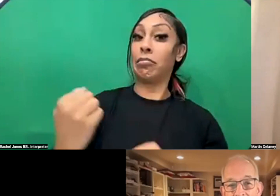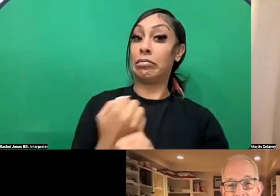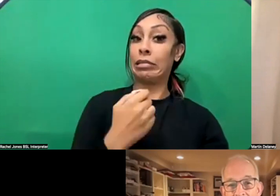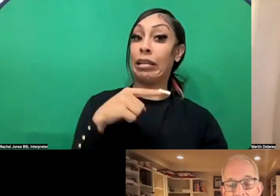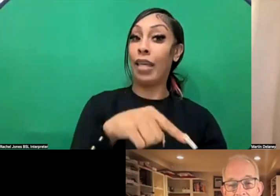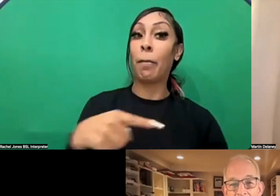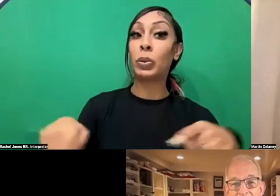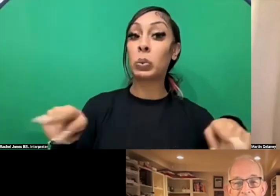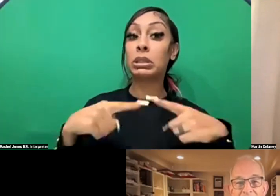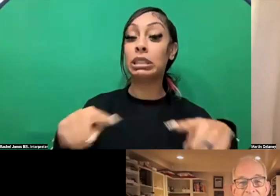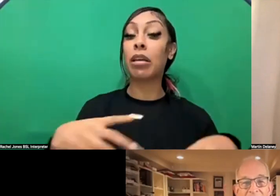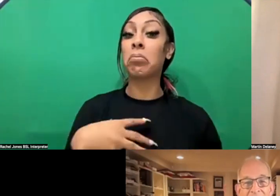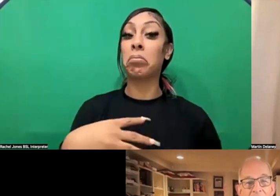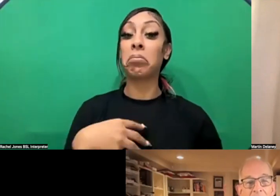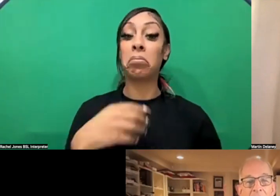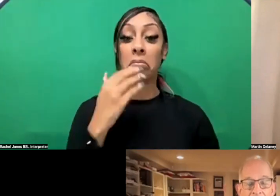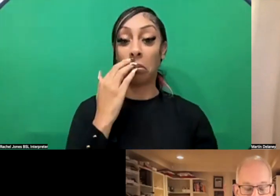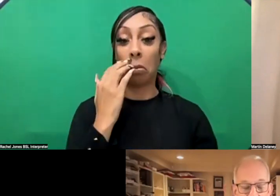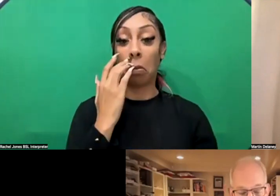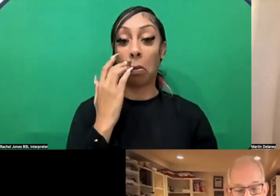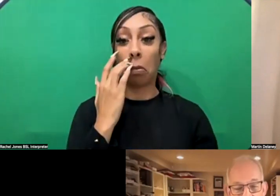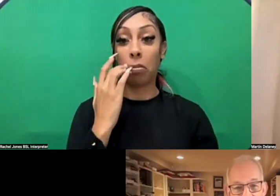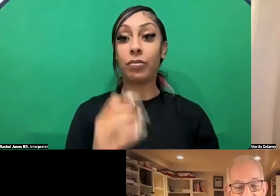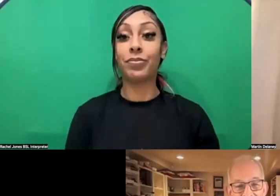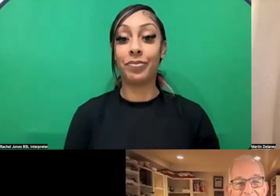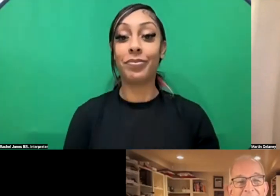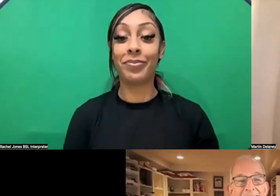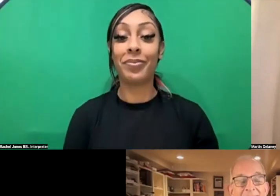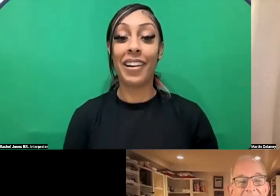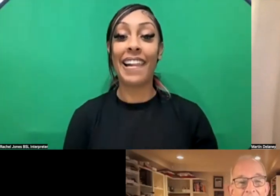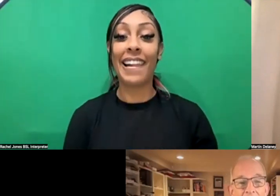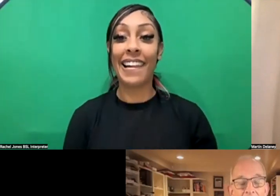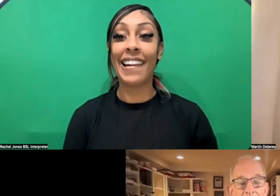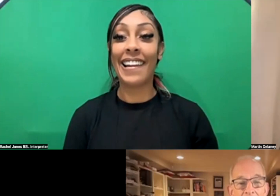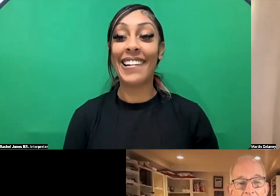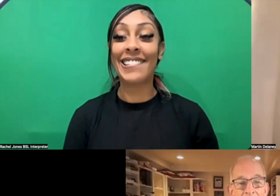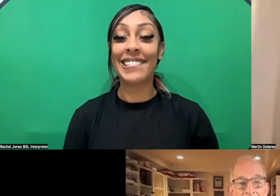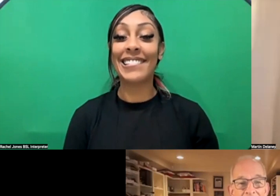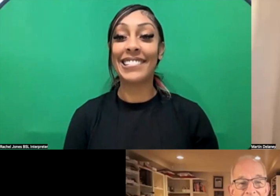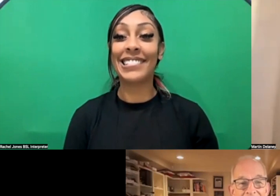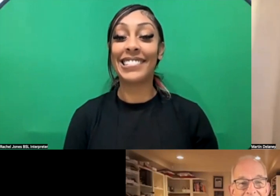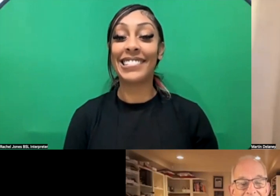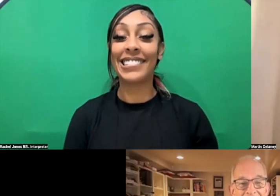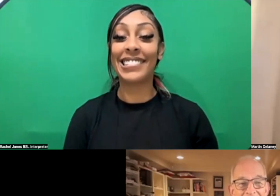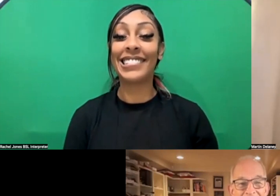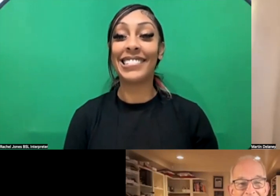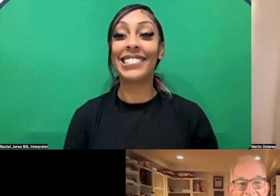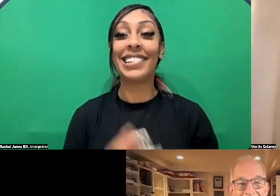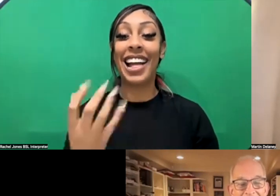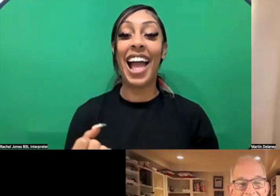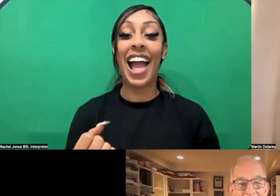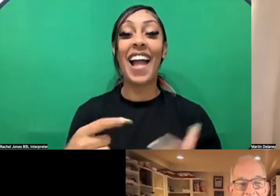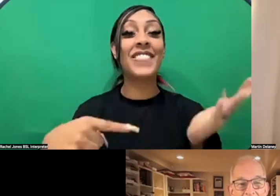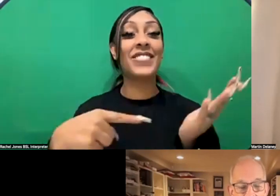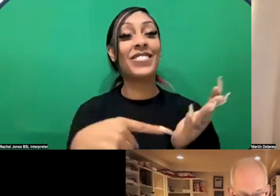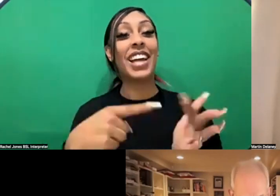for me personally as well. And then we're going to move on. We've got according to my list, we've got the Tempest drum machine as